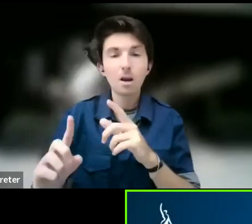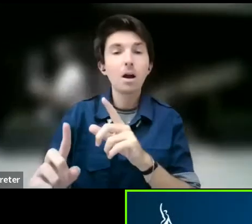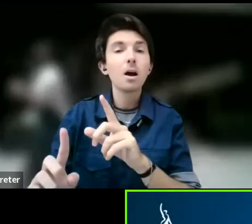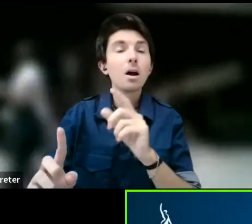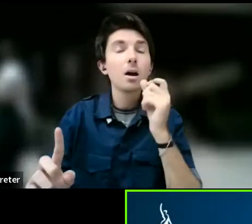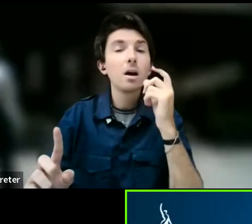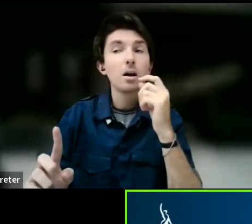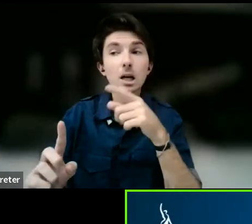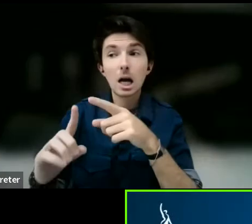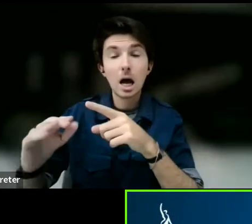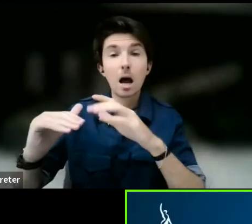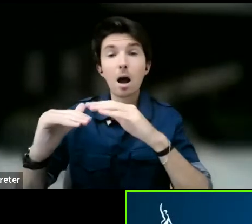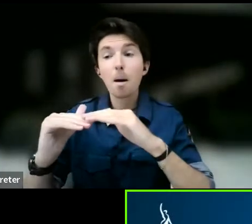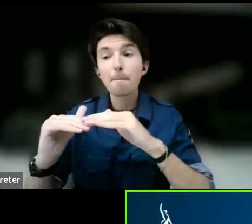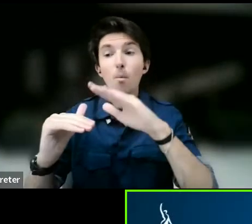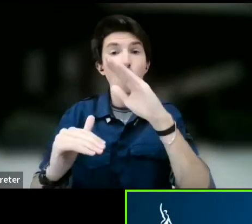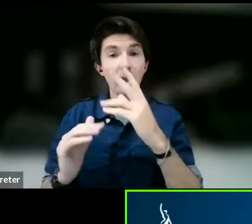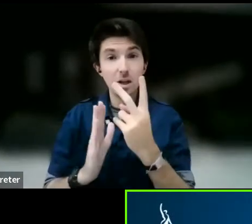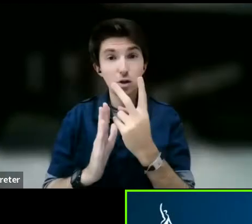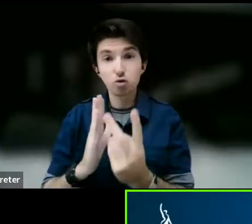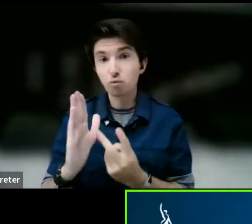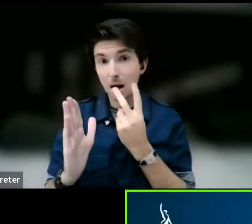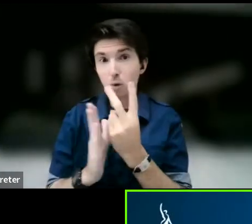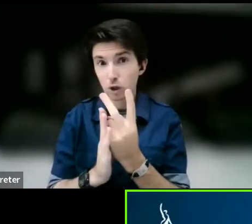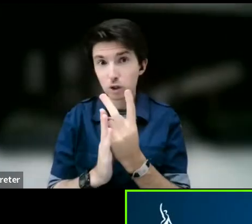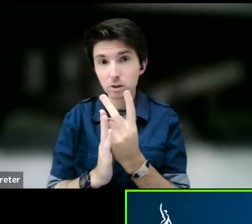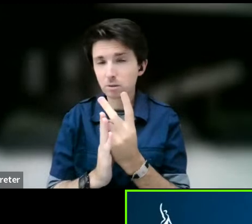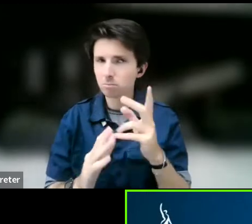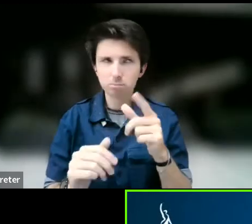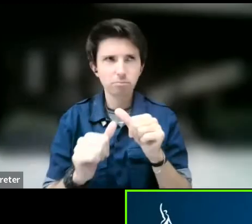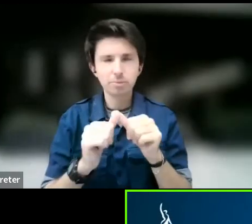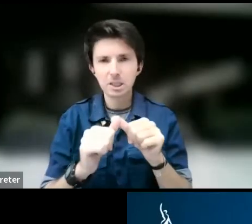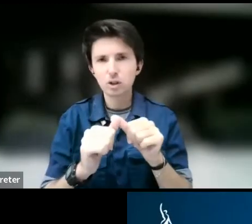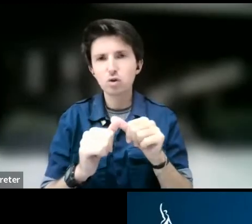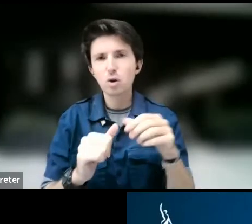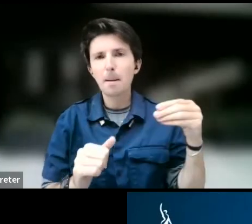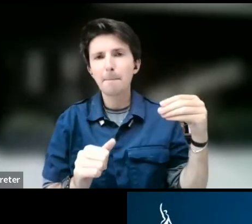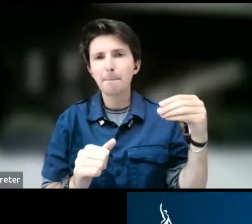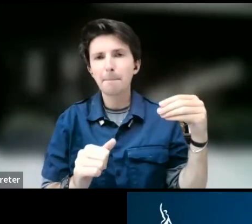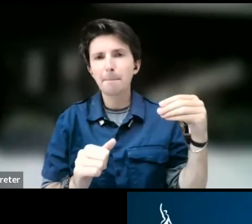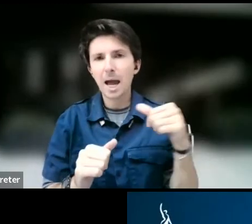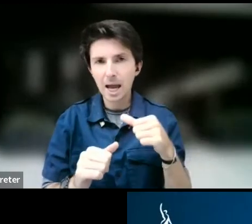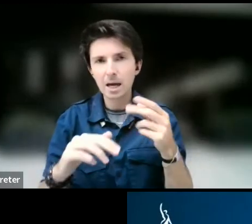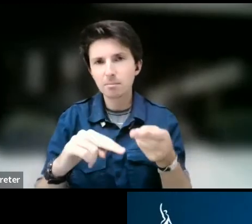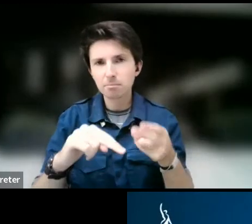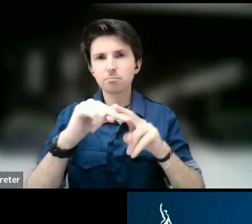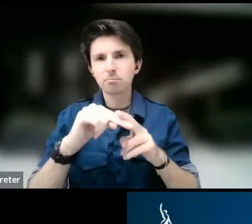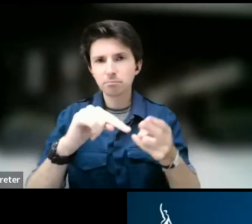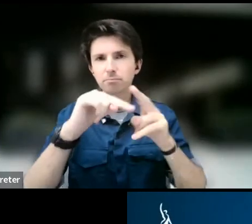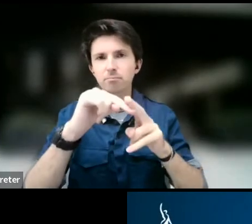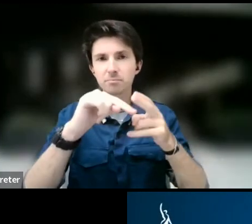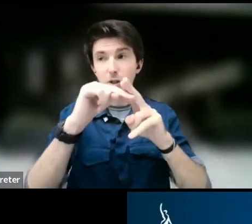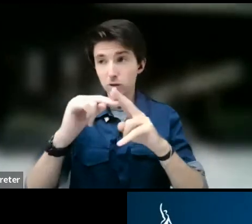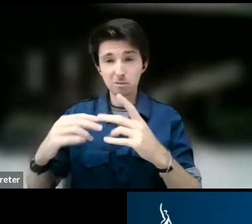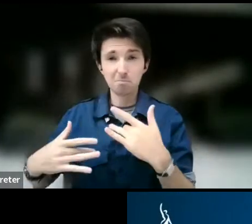will be paid in 30-minute units at straight time rates. Okay, got it. Very helpful.